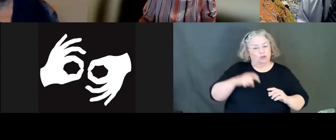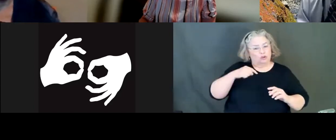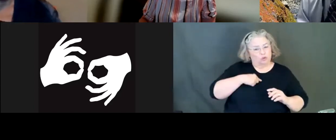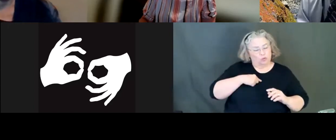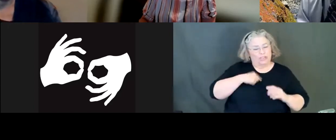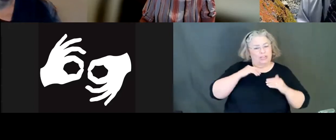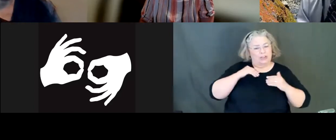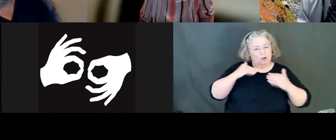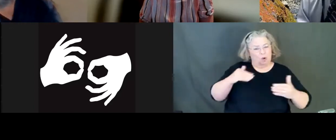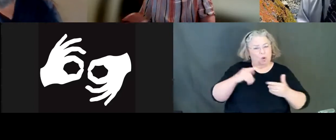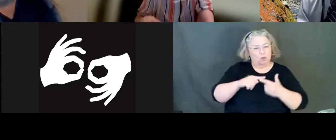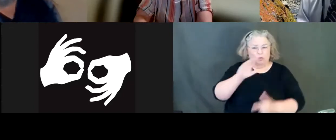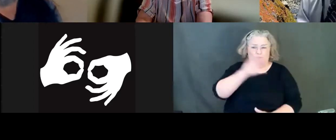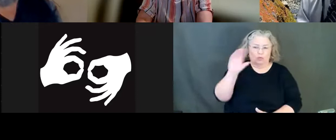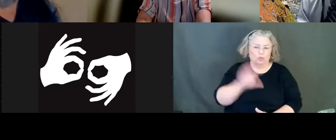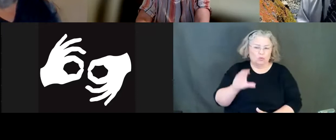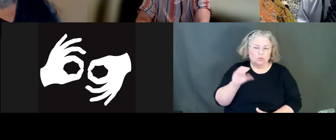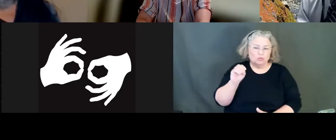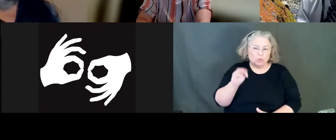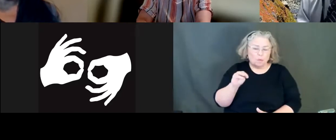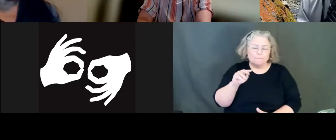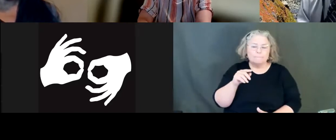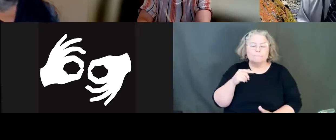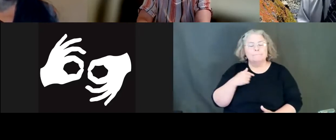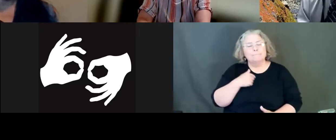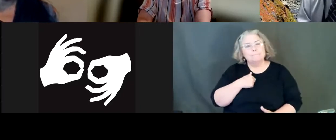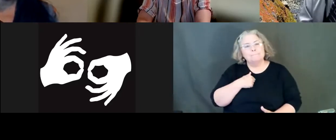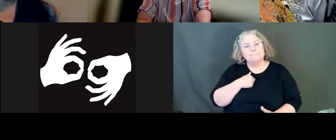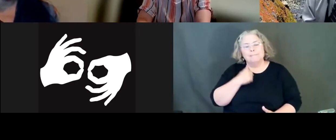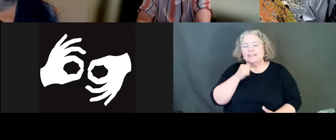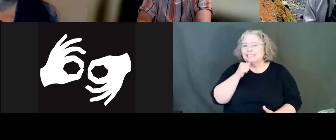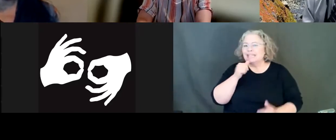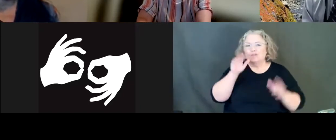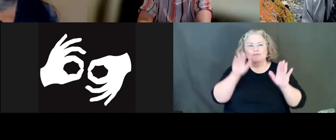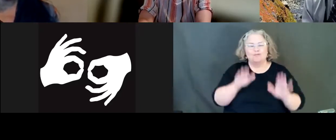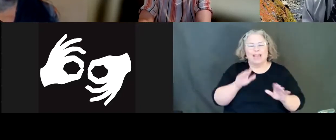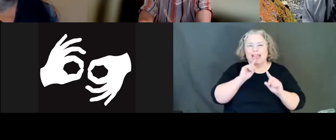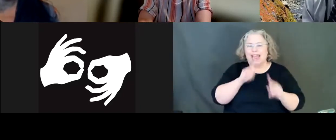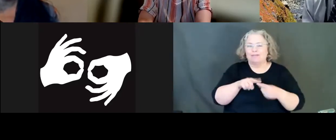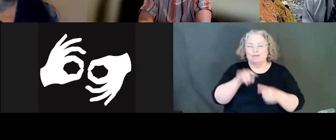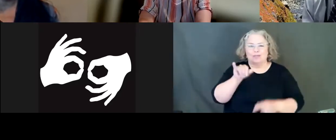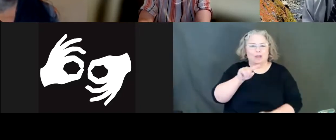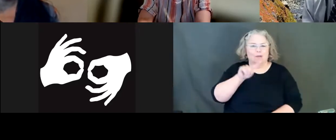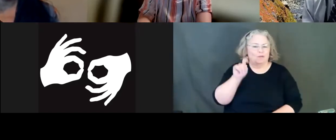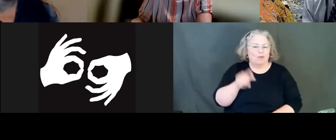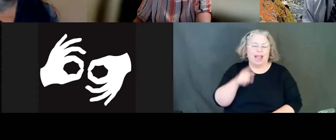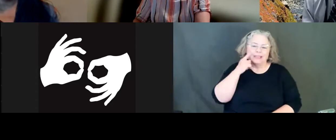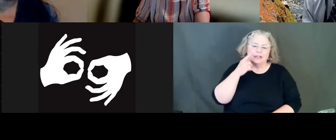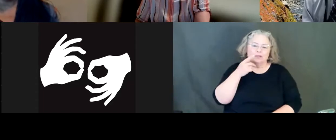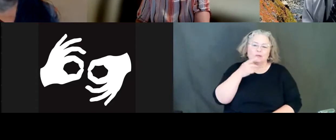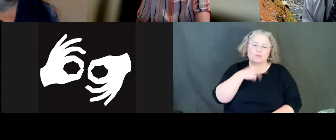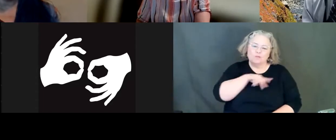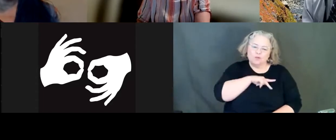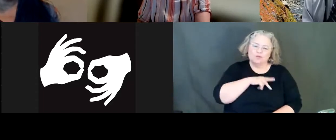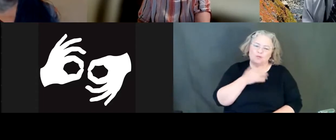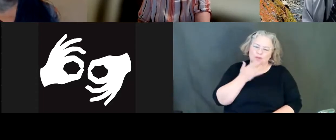So I'll just speak for myself. I don't know if there's a great answer to that question. I think it's a personal preference.